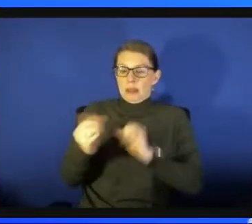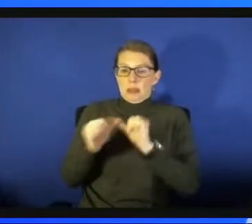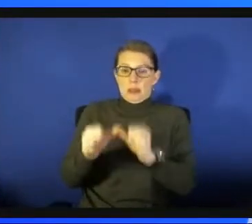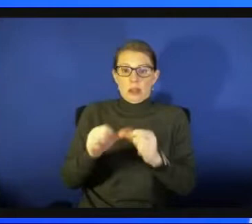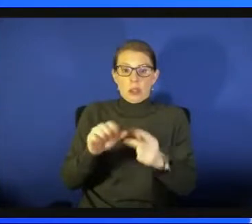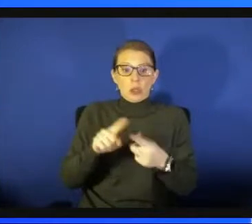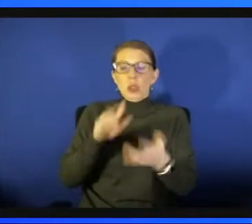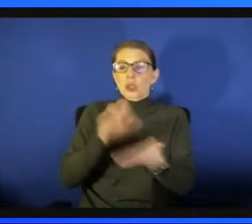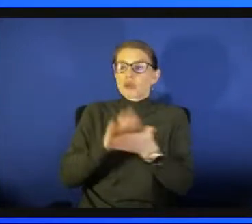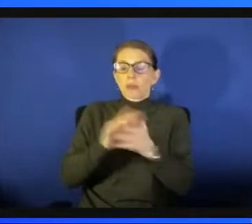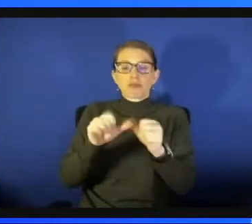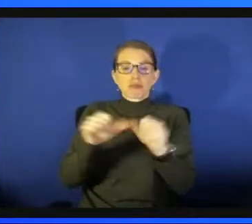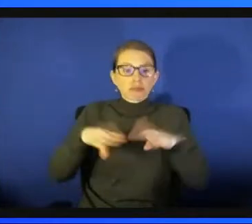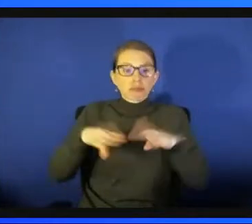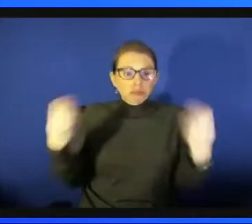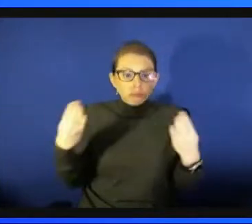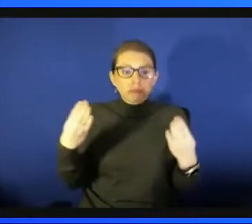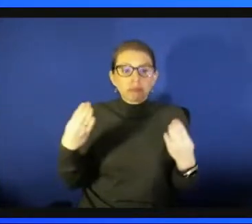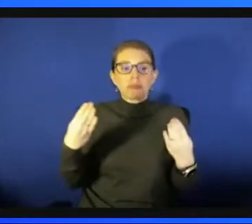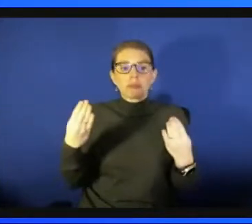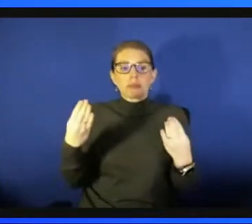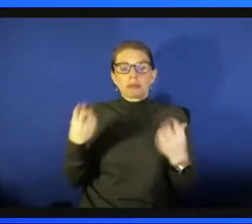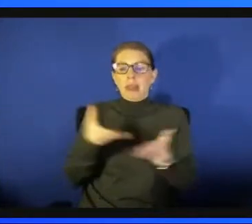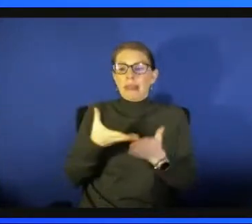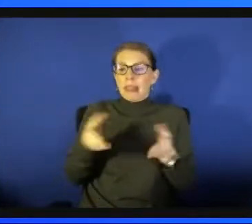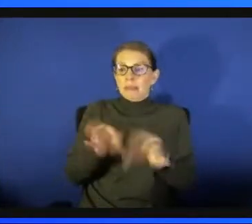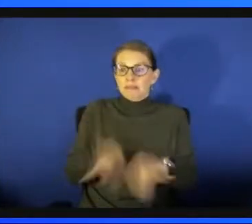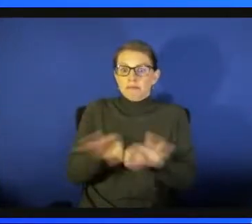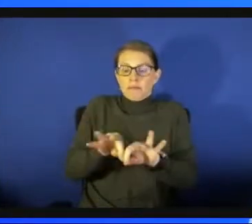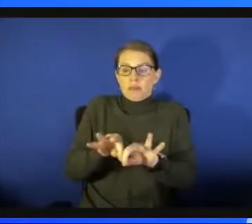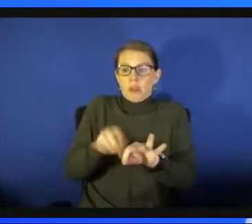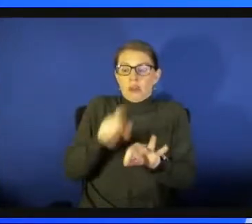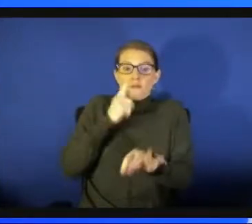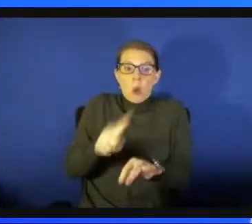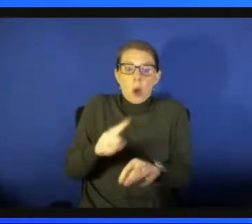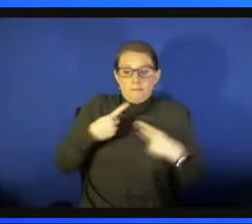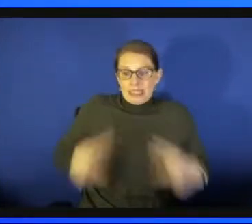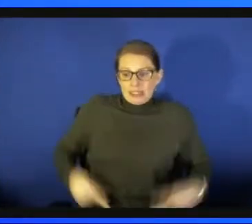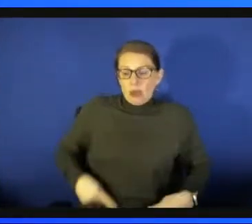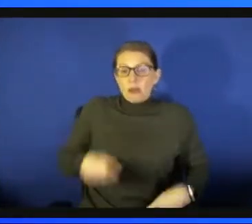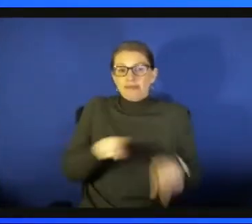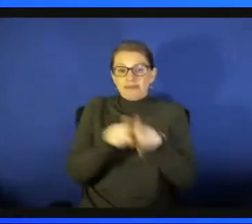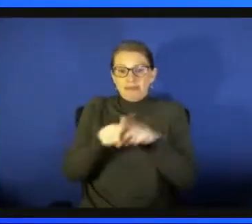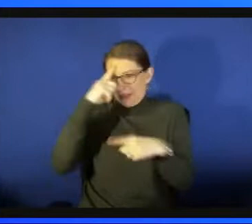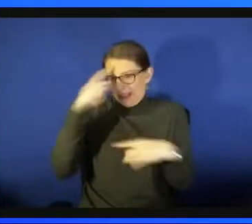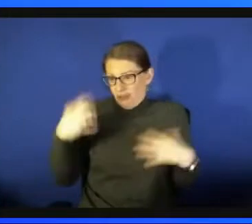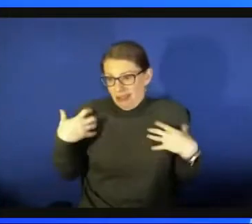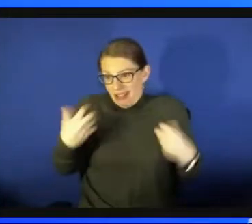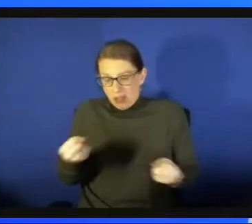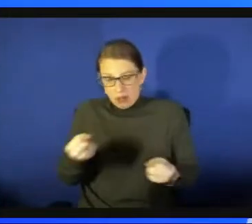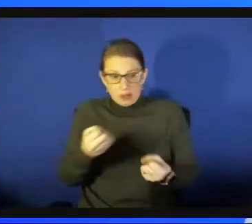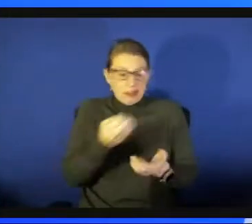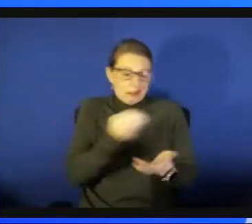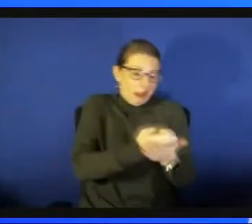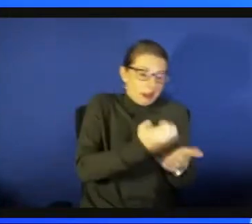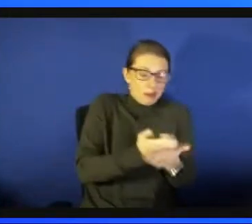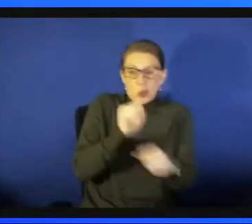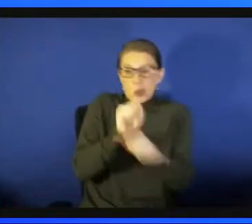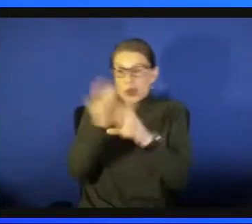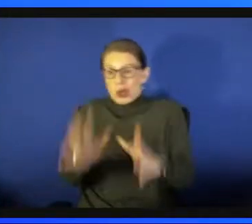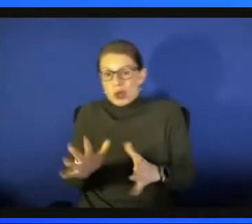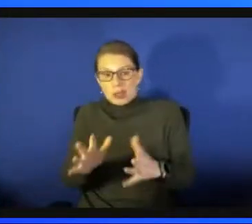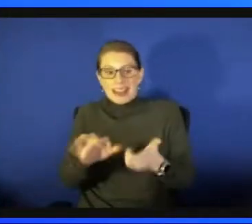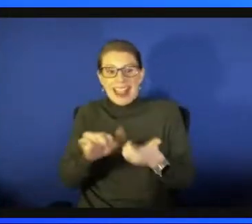important to mental health and physical health and the economy and our workers and everybody like that. So it's maybe just